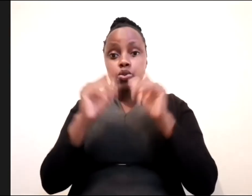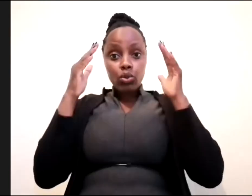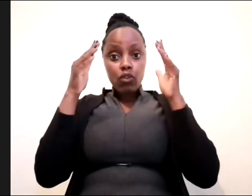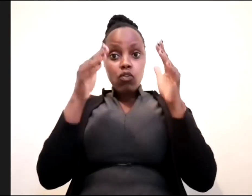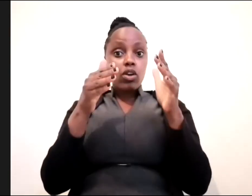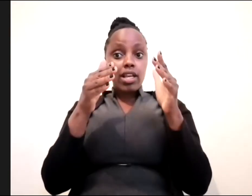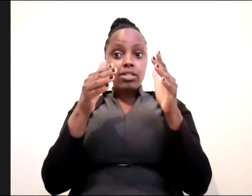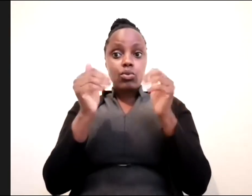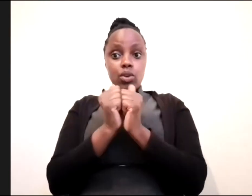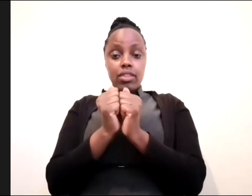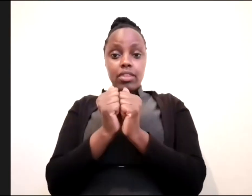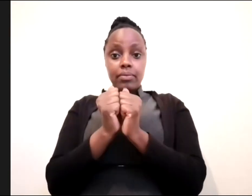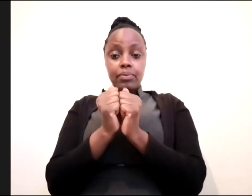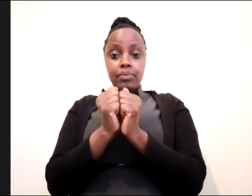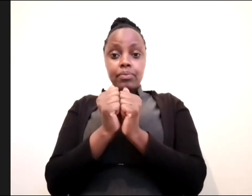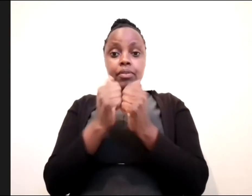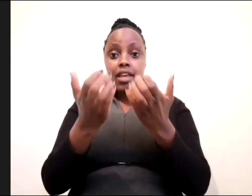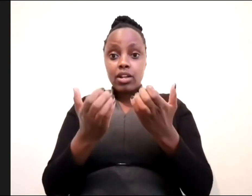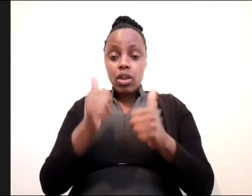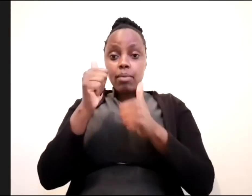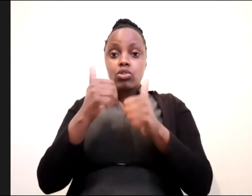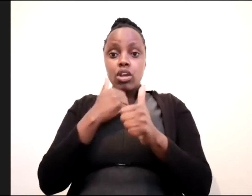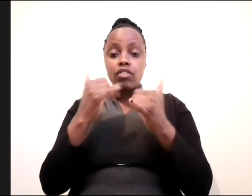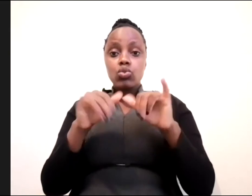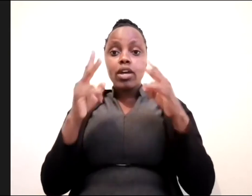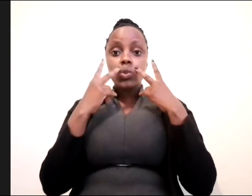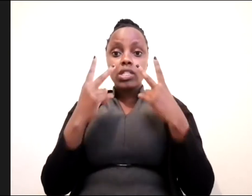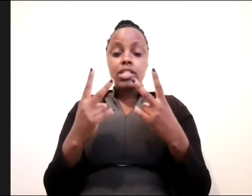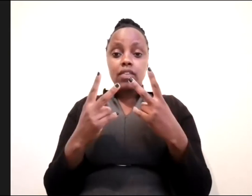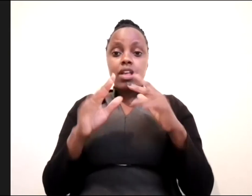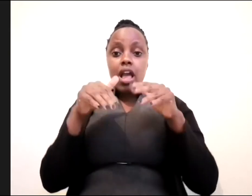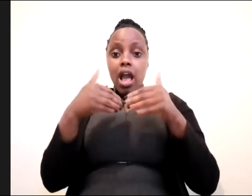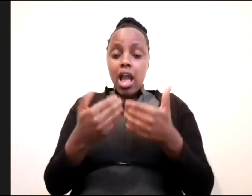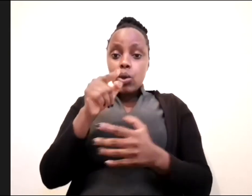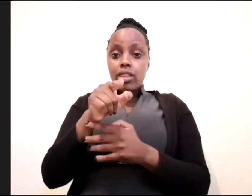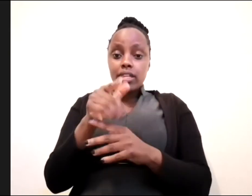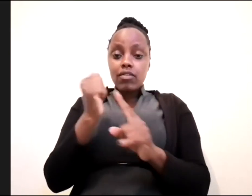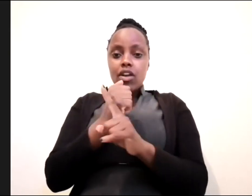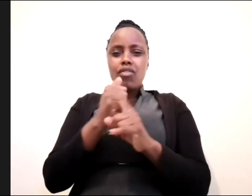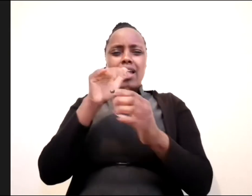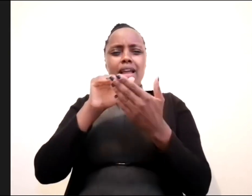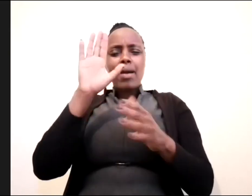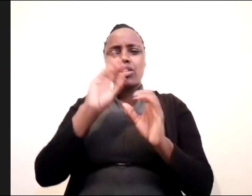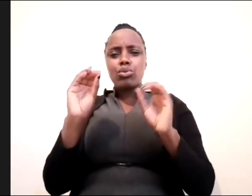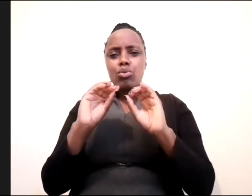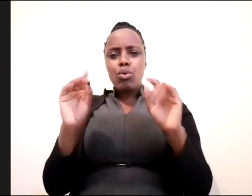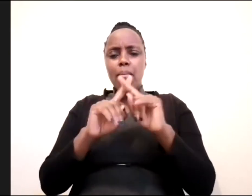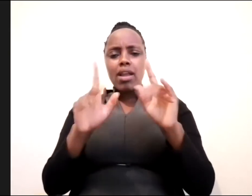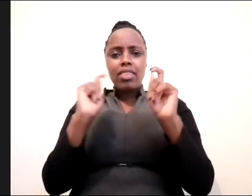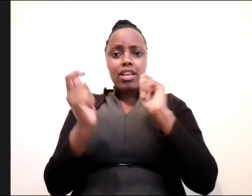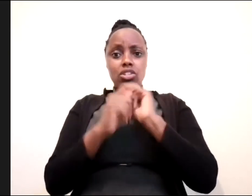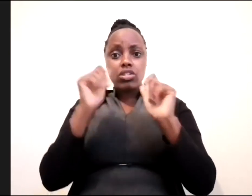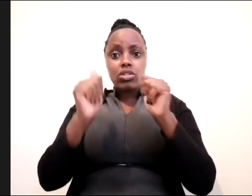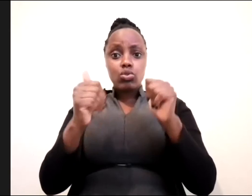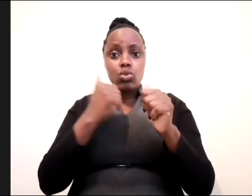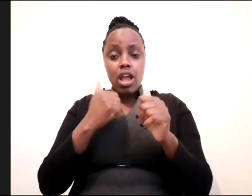the requirements and try to see how far it does match or not match, and what are the change you